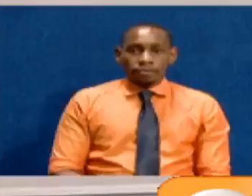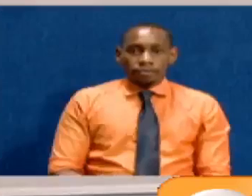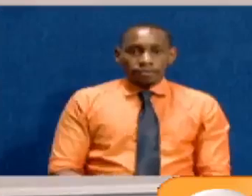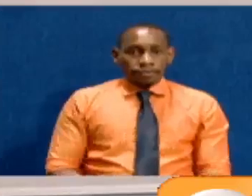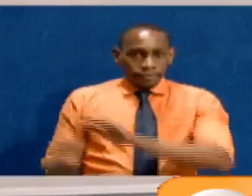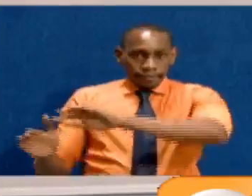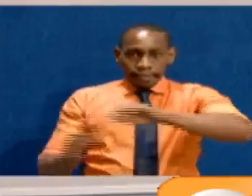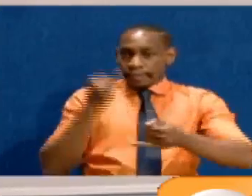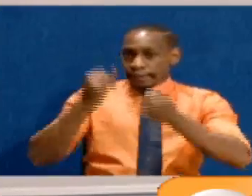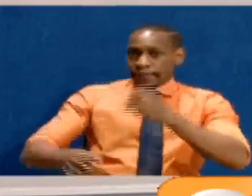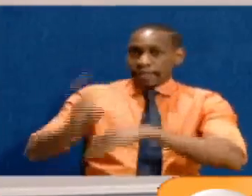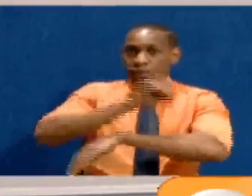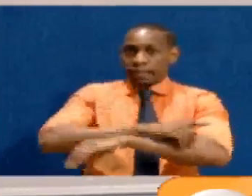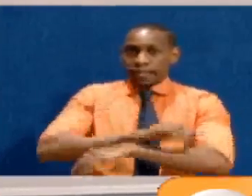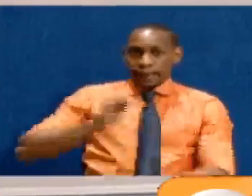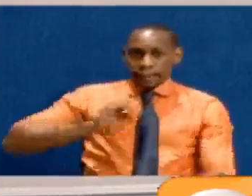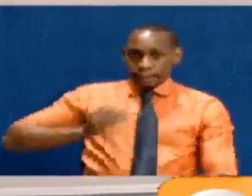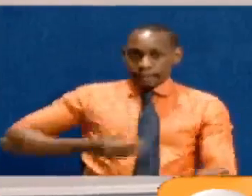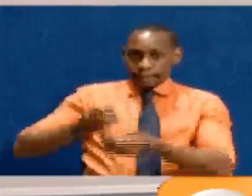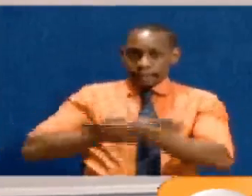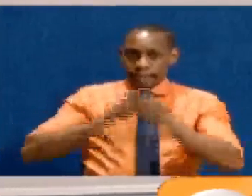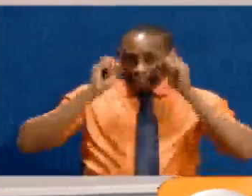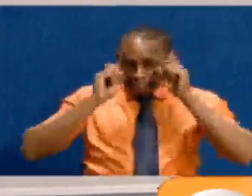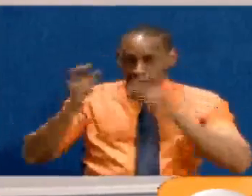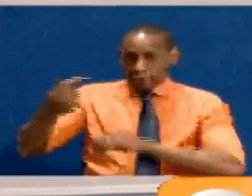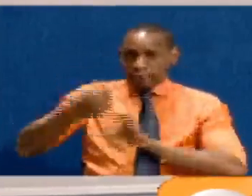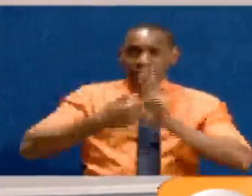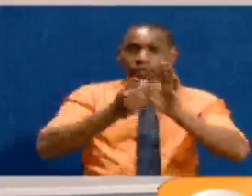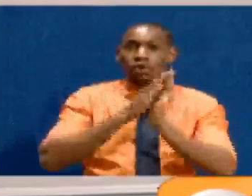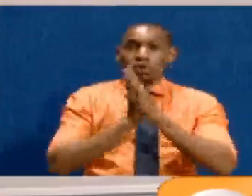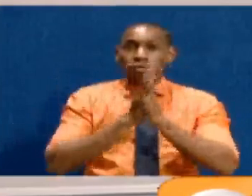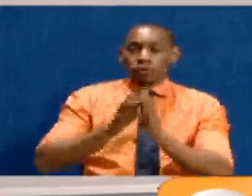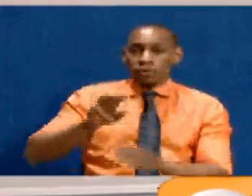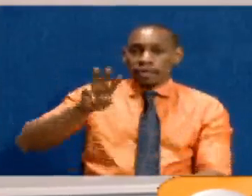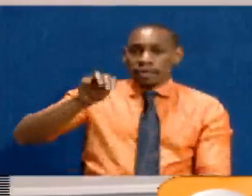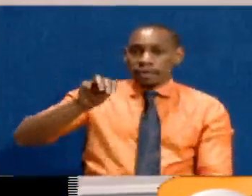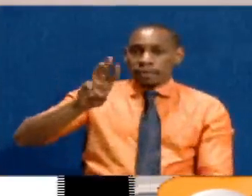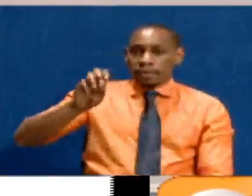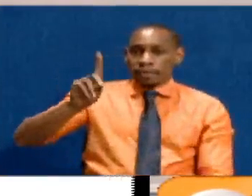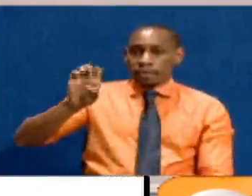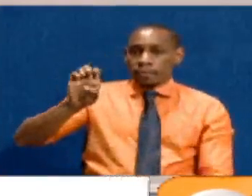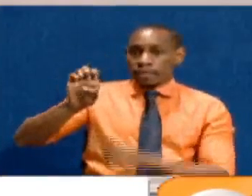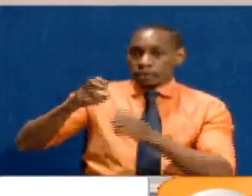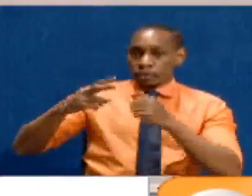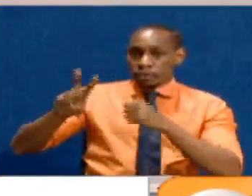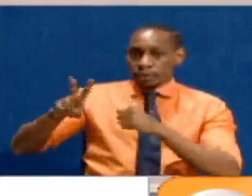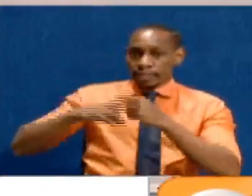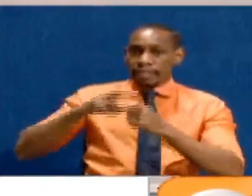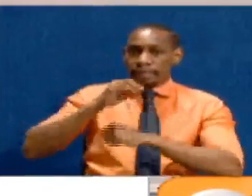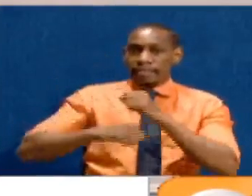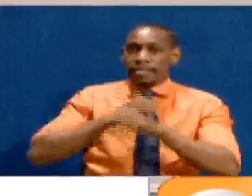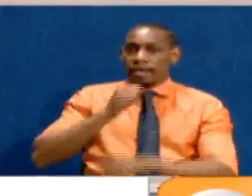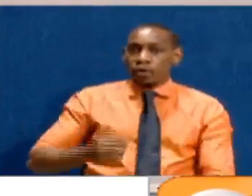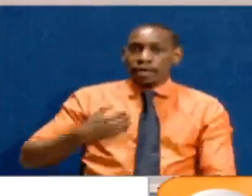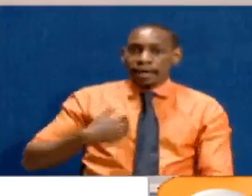Now, on the last day of Breast Cancer Awareness Month, we bring you the story of Mwende Mutiso, a 27-year-old